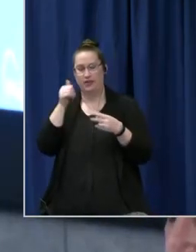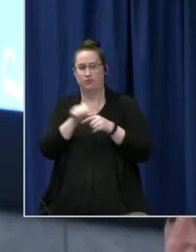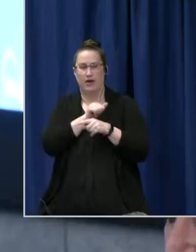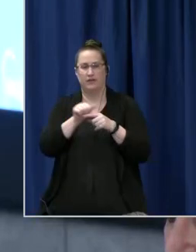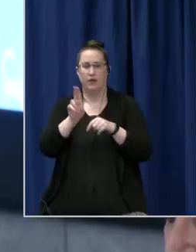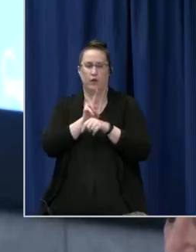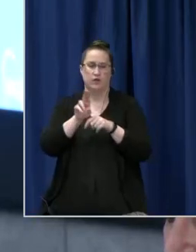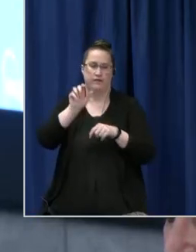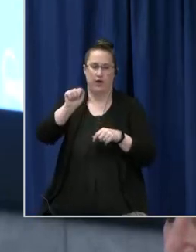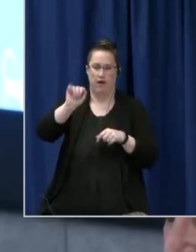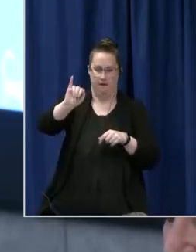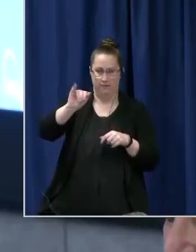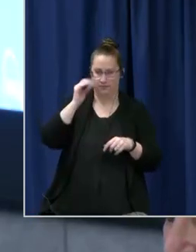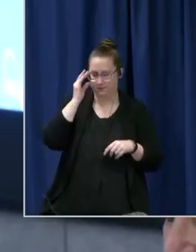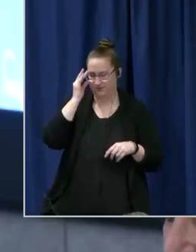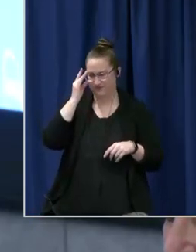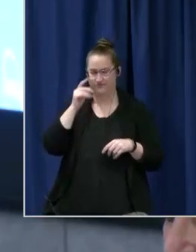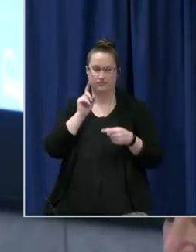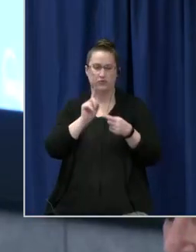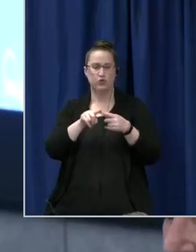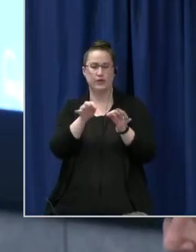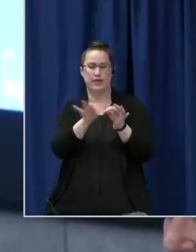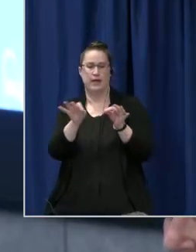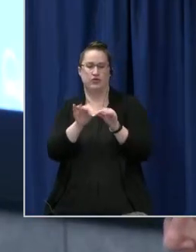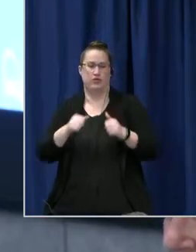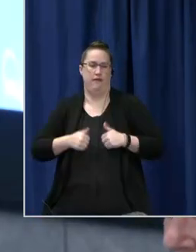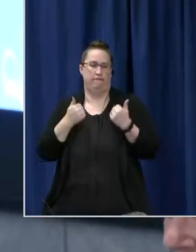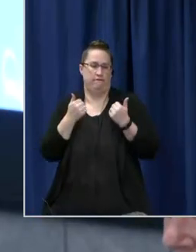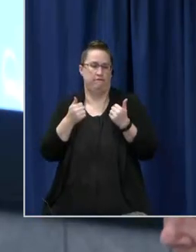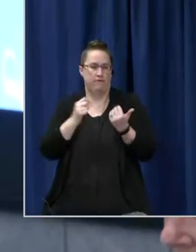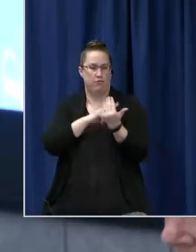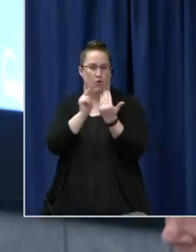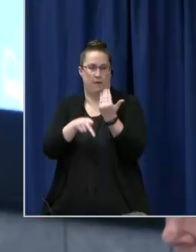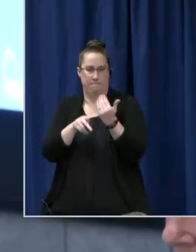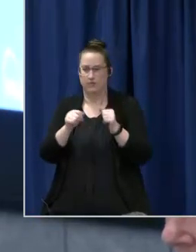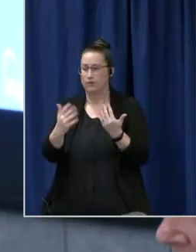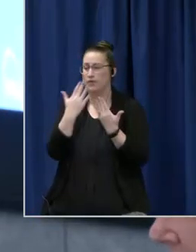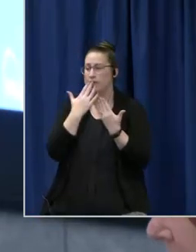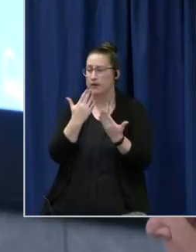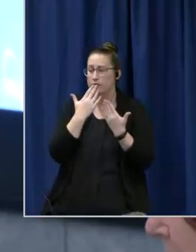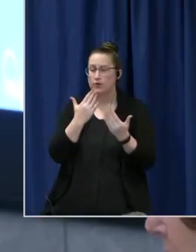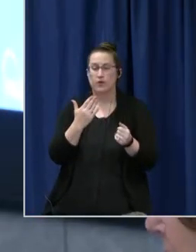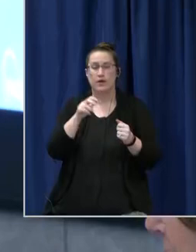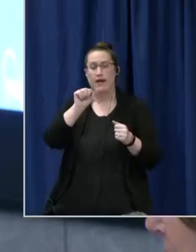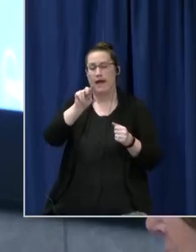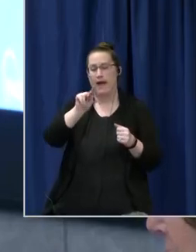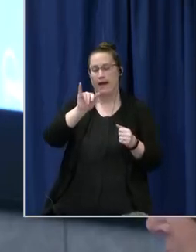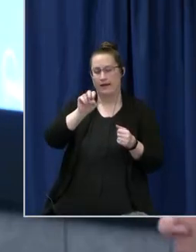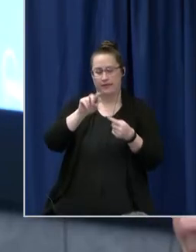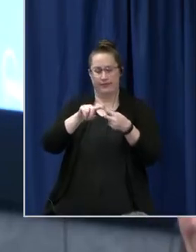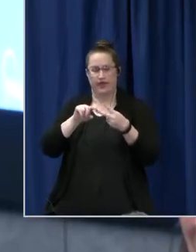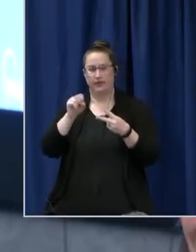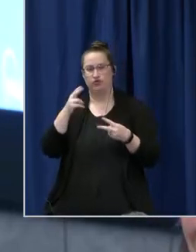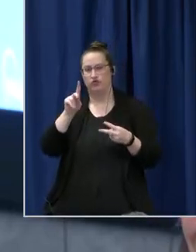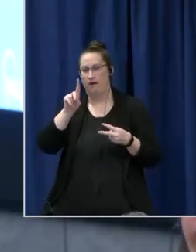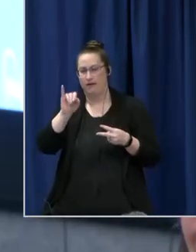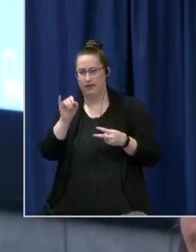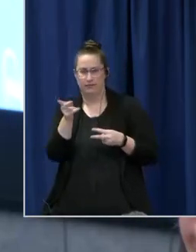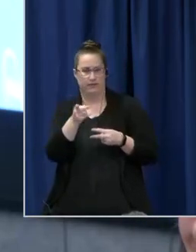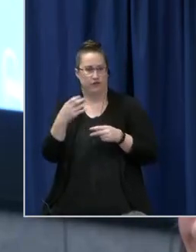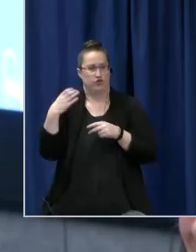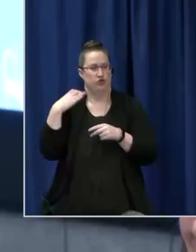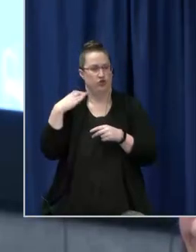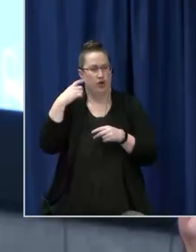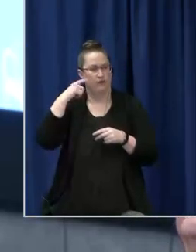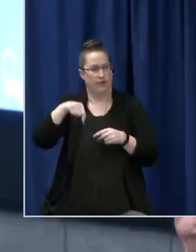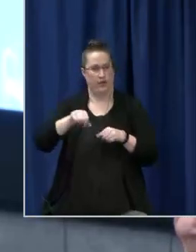of artificial intelligence to caption live video programming. So thank you, Annie and Shadi, for chairing these working groups. Again,